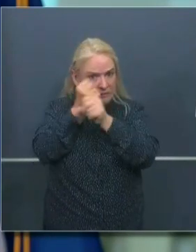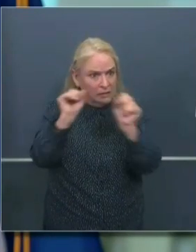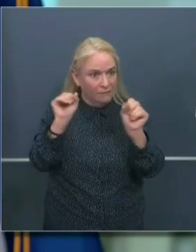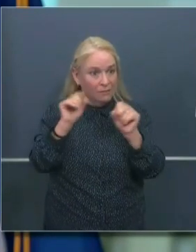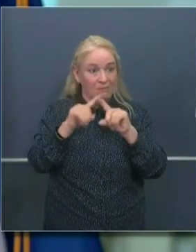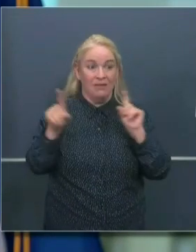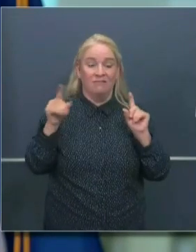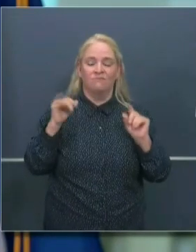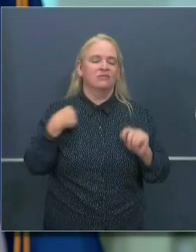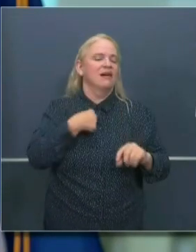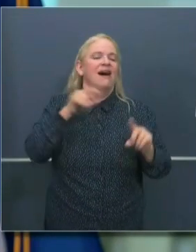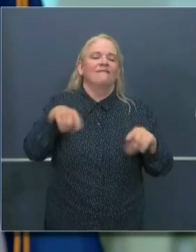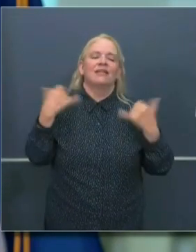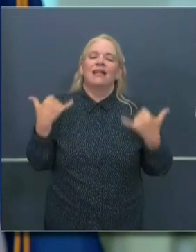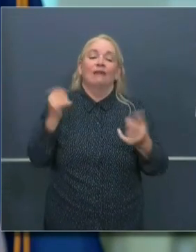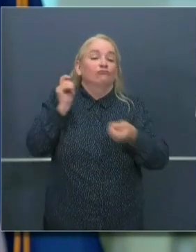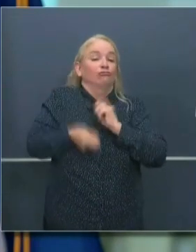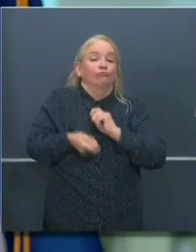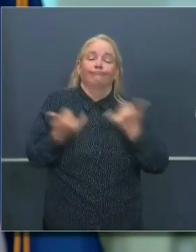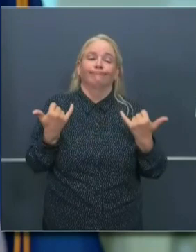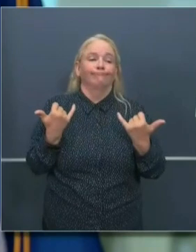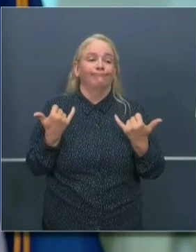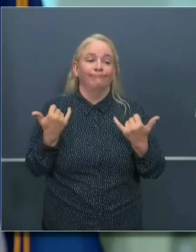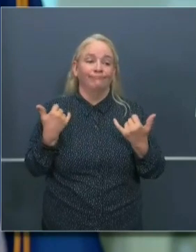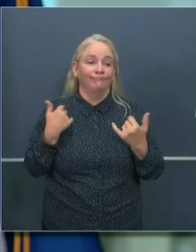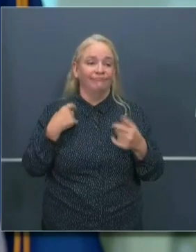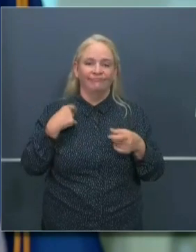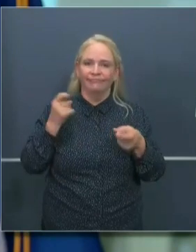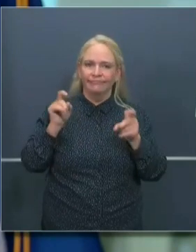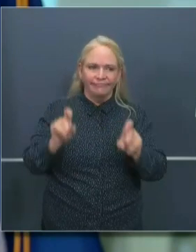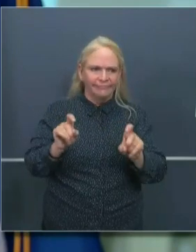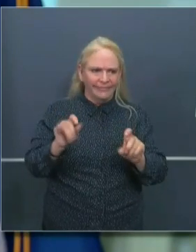change, we have to modify, and we have to adapt